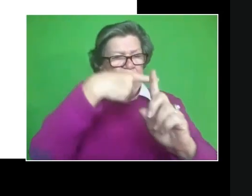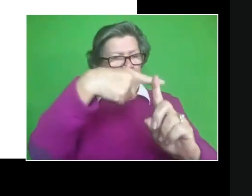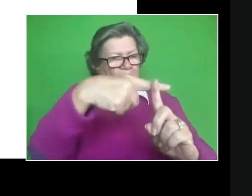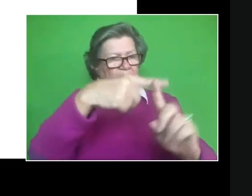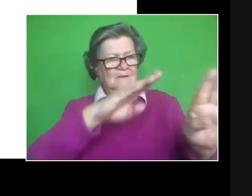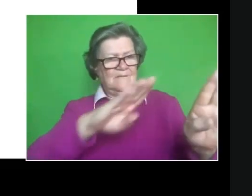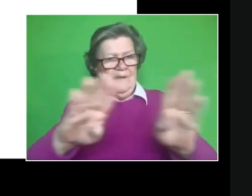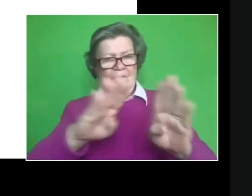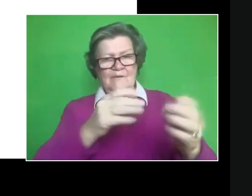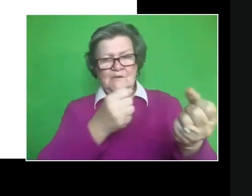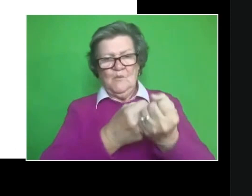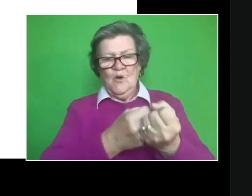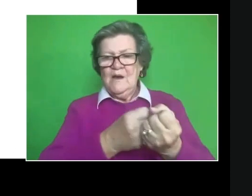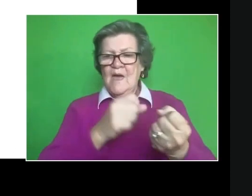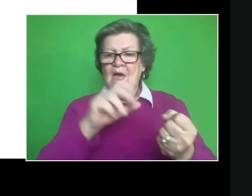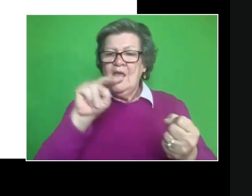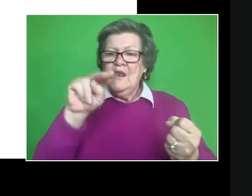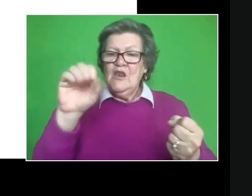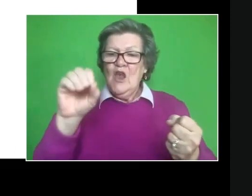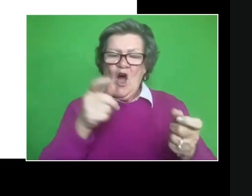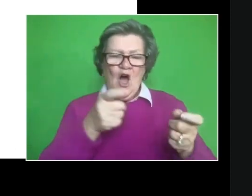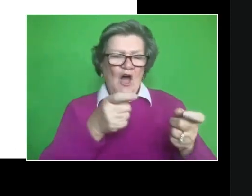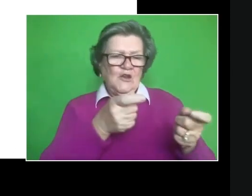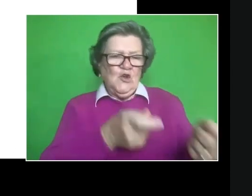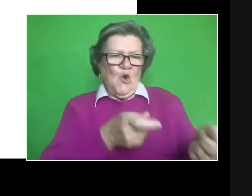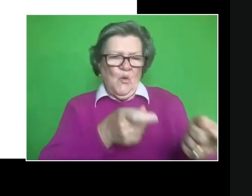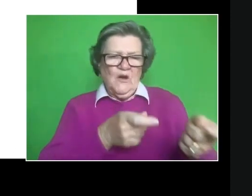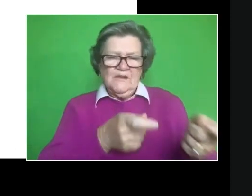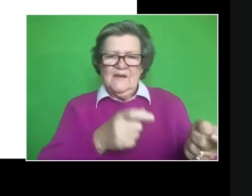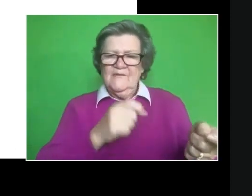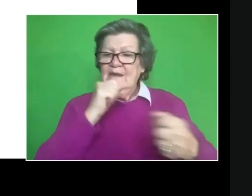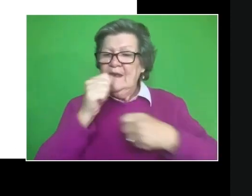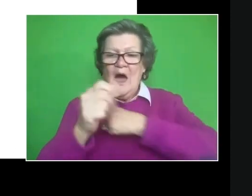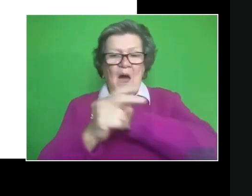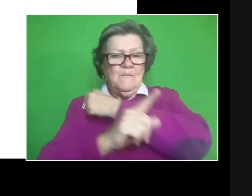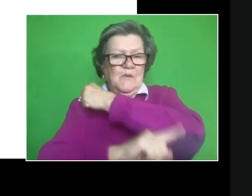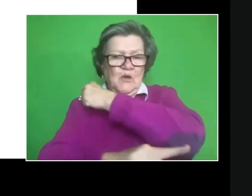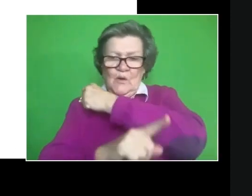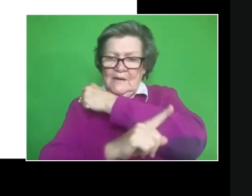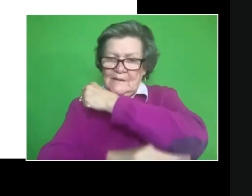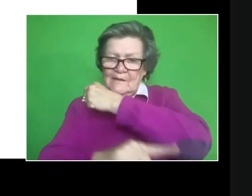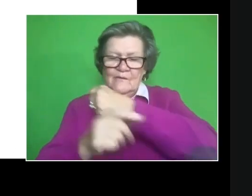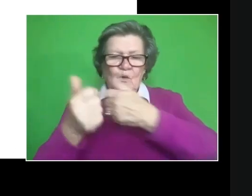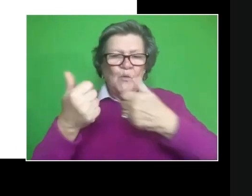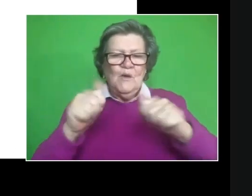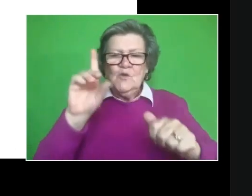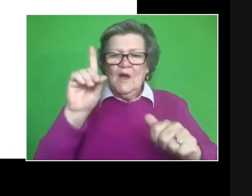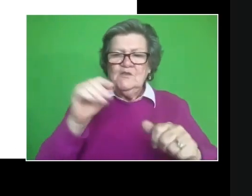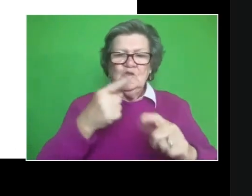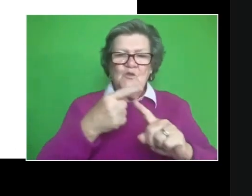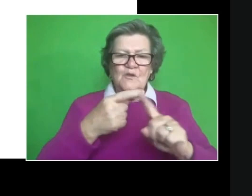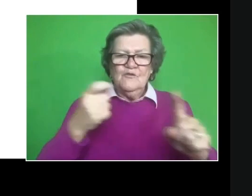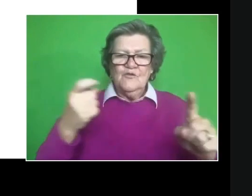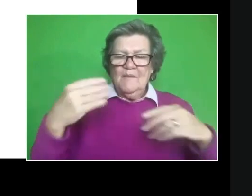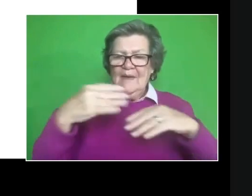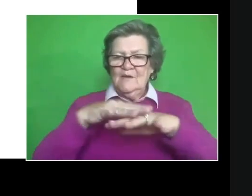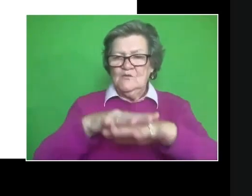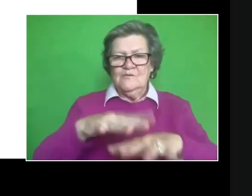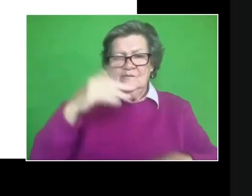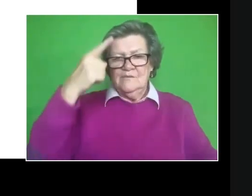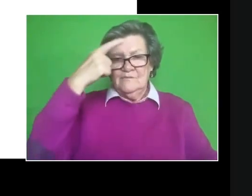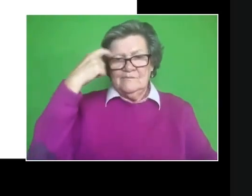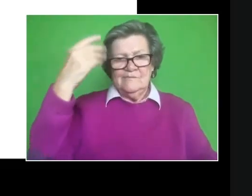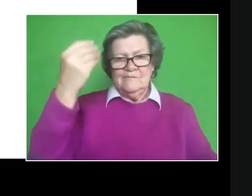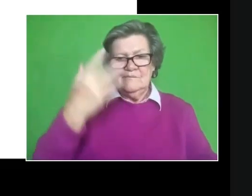using non-coercive, non-punitive ways of working with people. We try to do this from integrating a trauma-informed care perspective. What